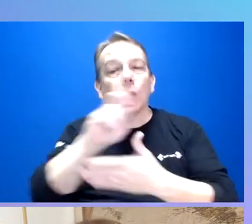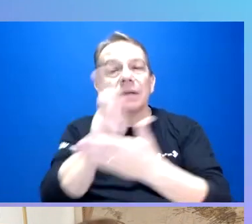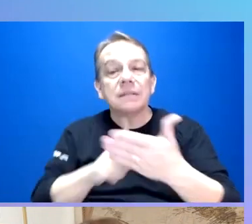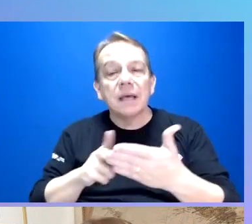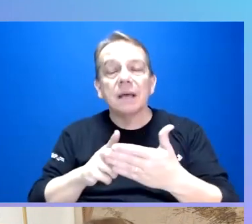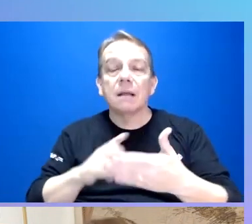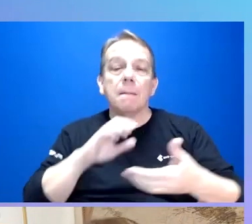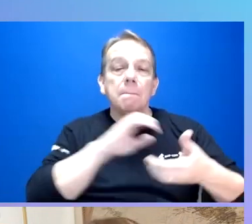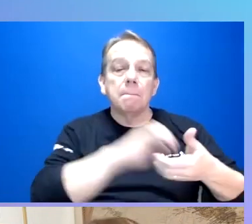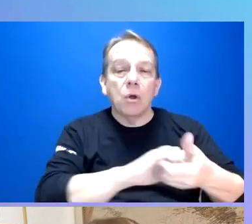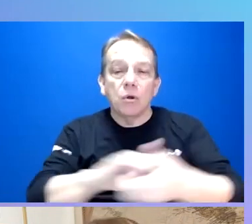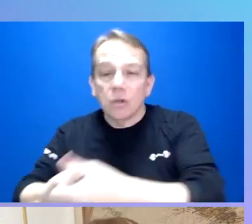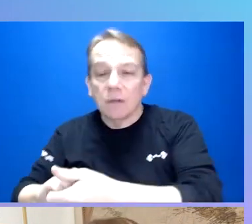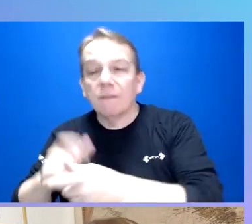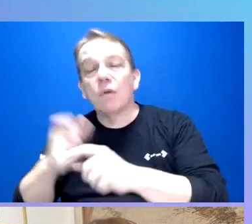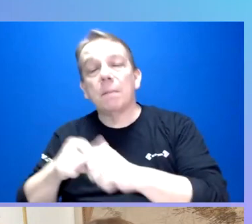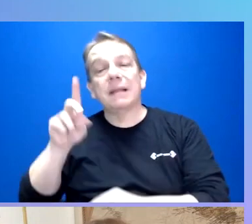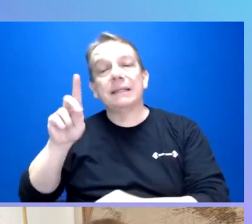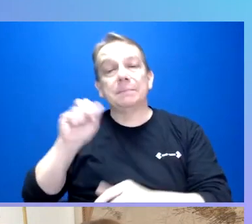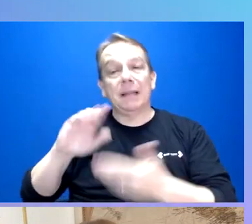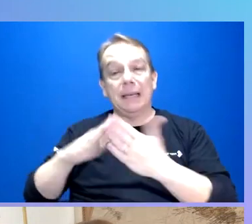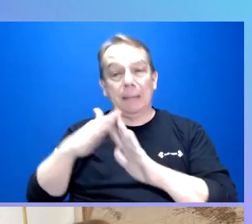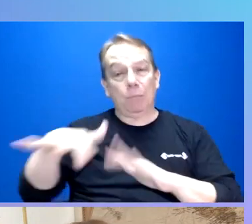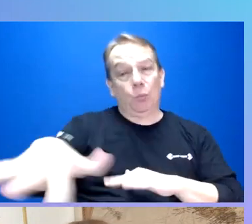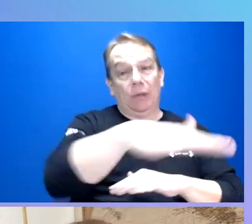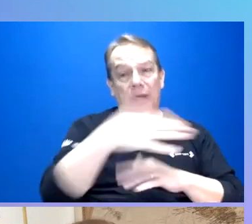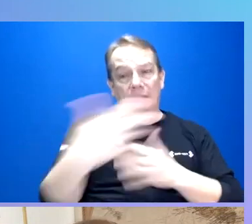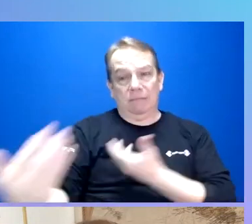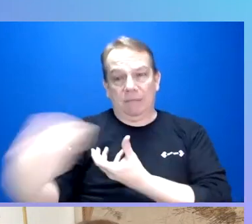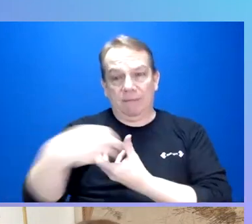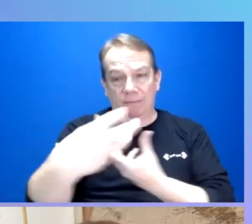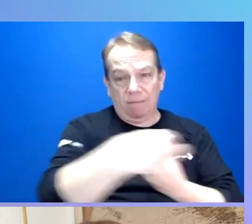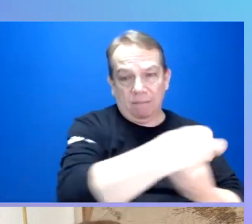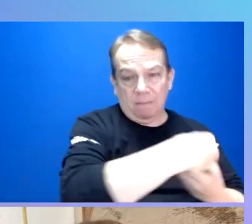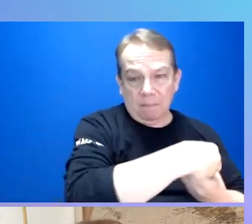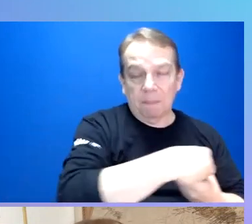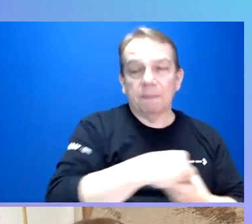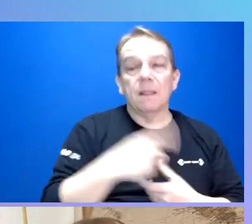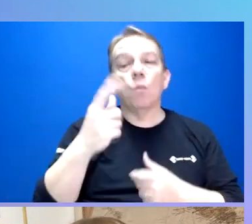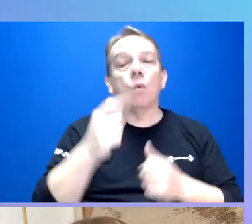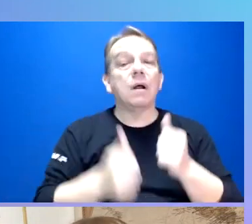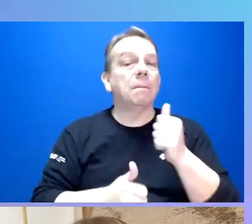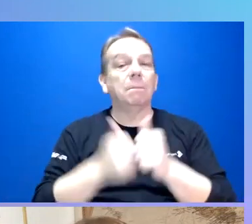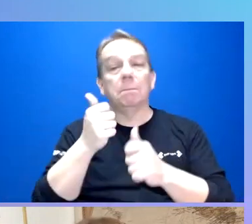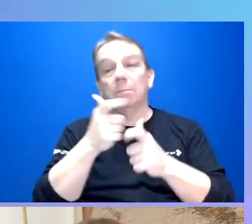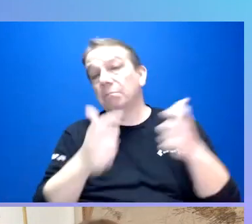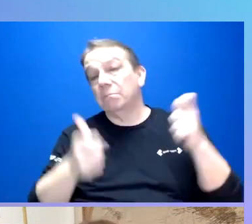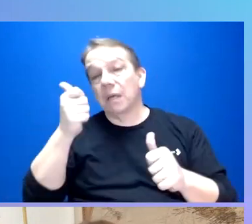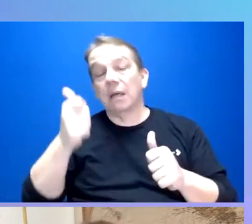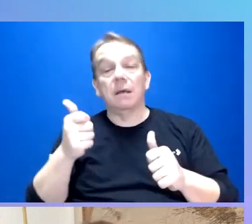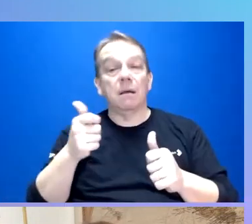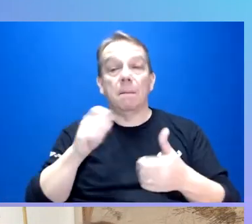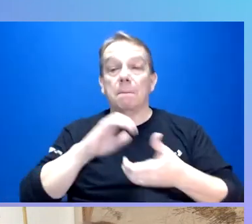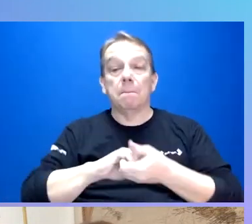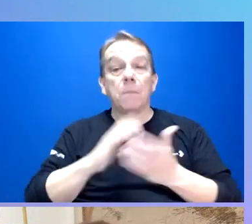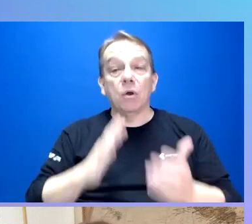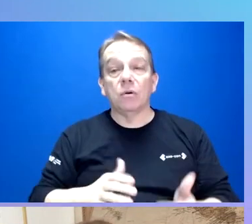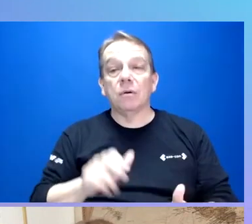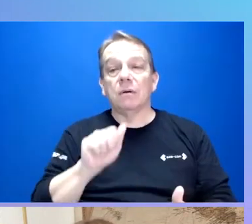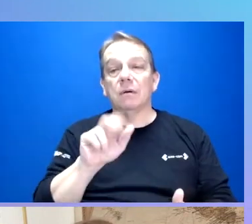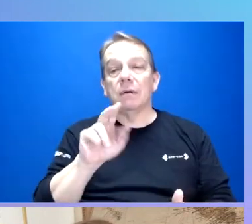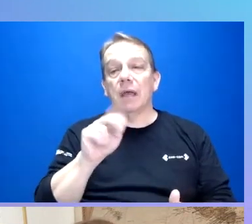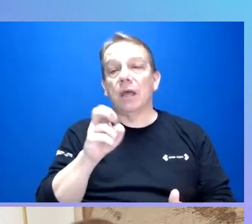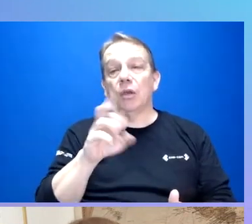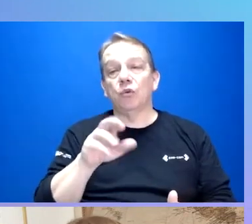local partners from the disability community. One of the main partners I've worked with over the last 5 years is the Andrew High